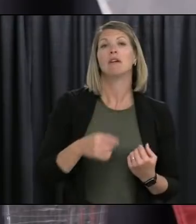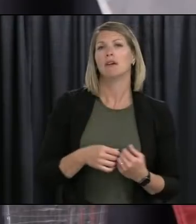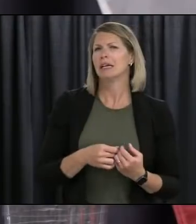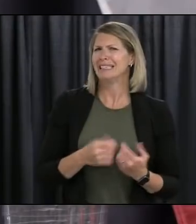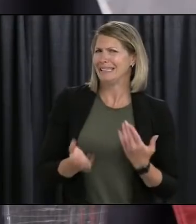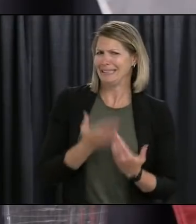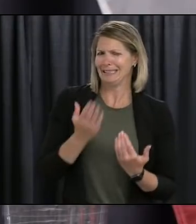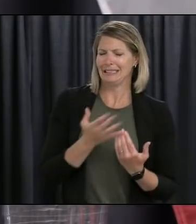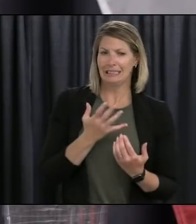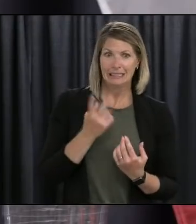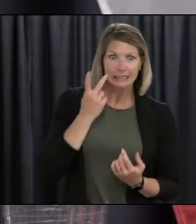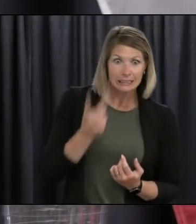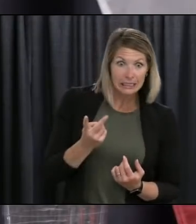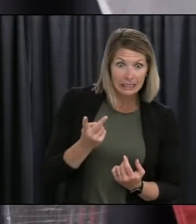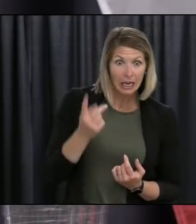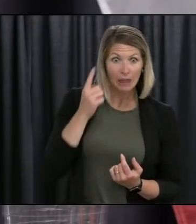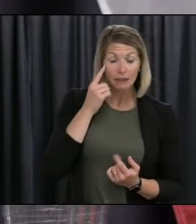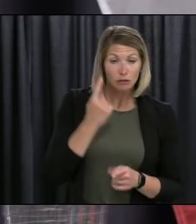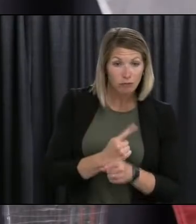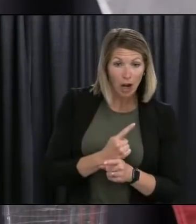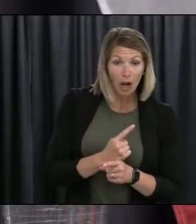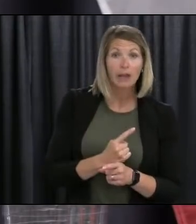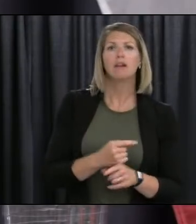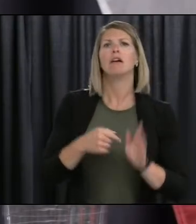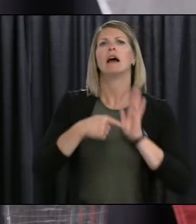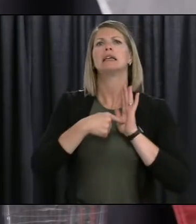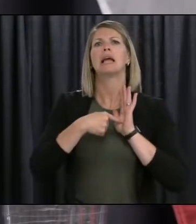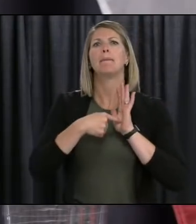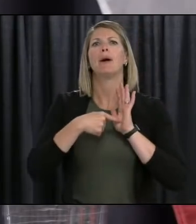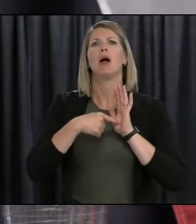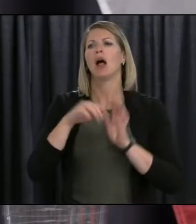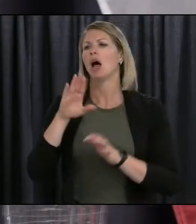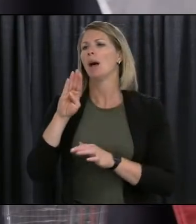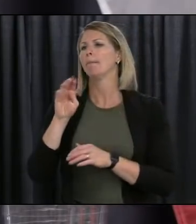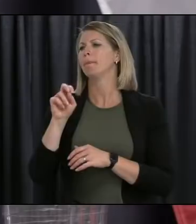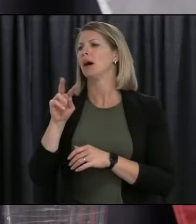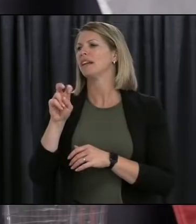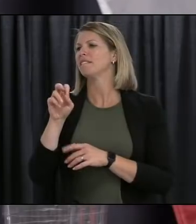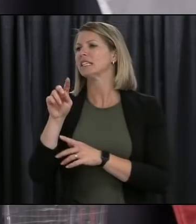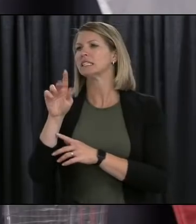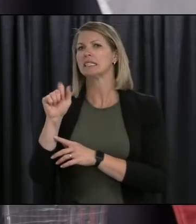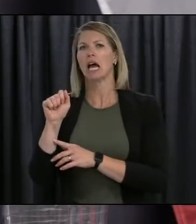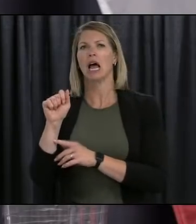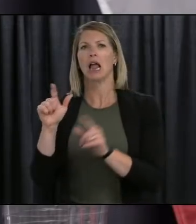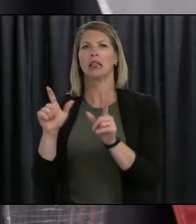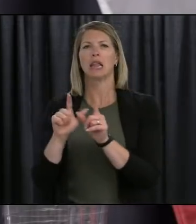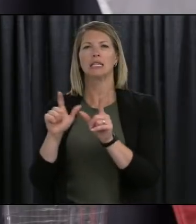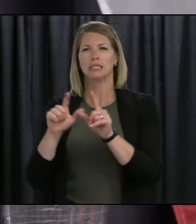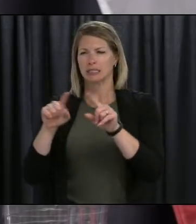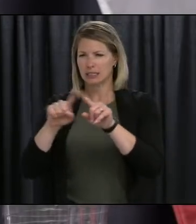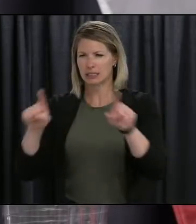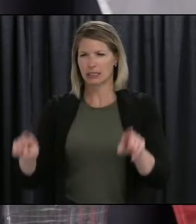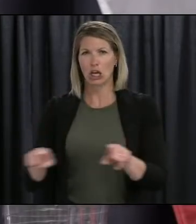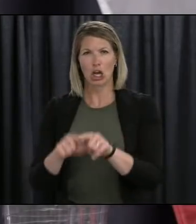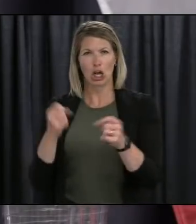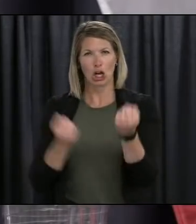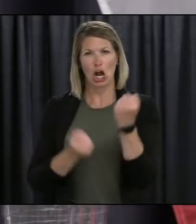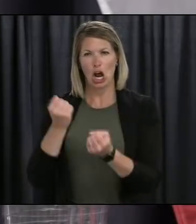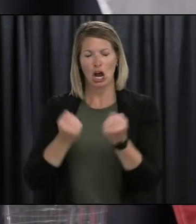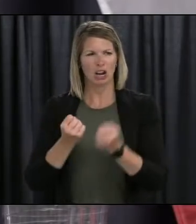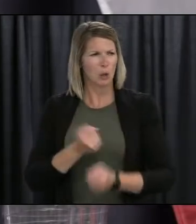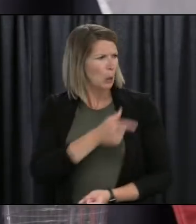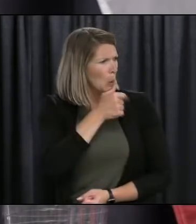the out-of-country license plates in Bonavista, the mythical flood of Texas